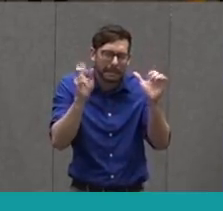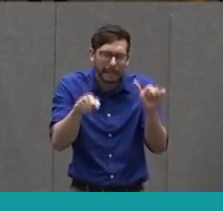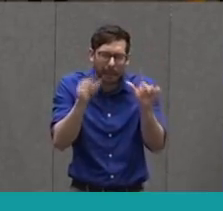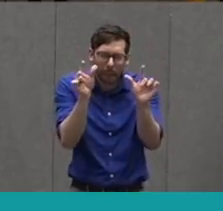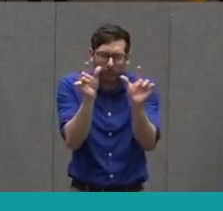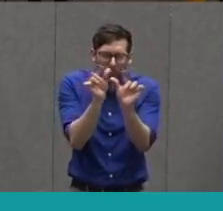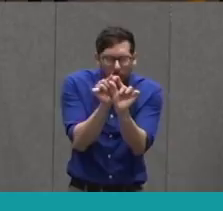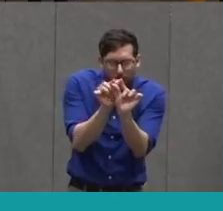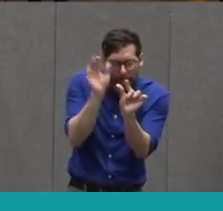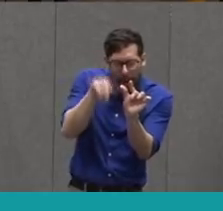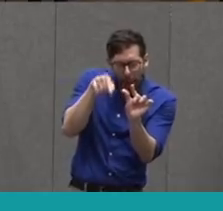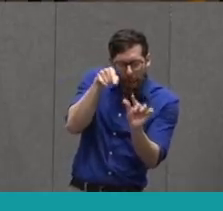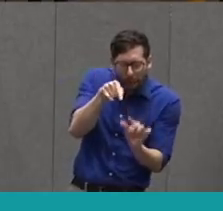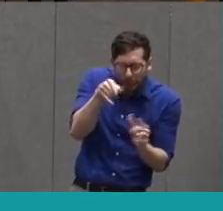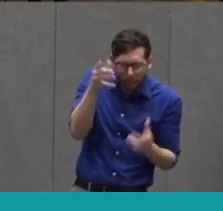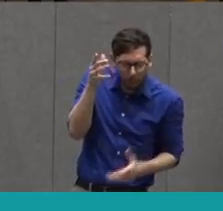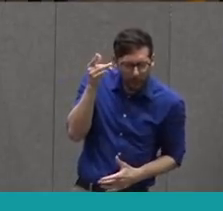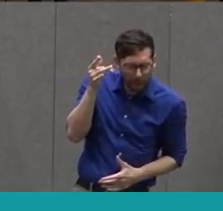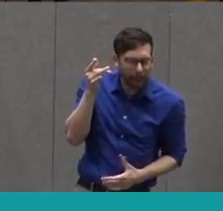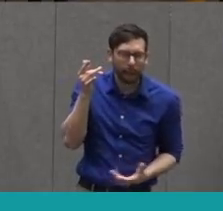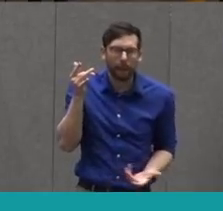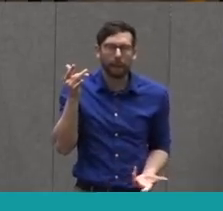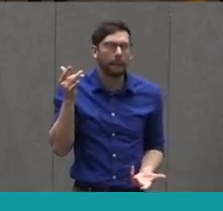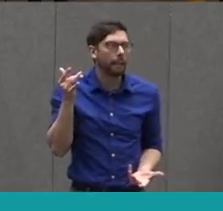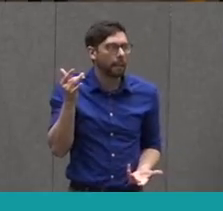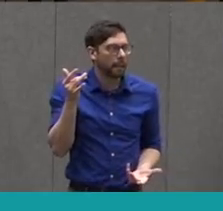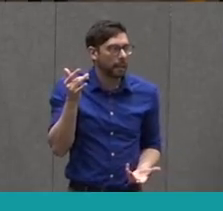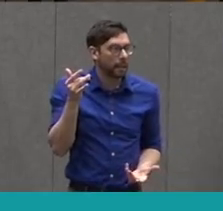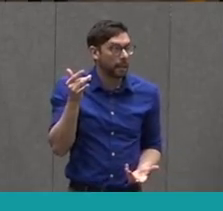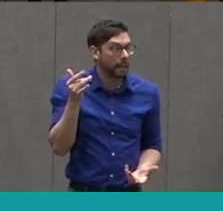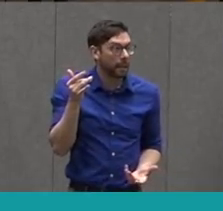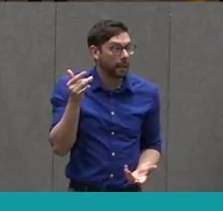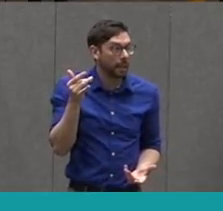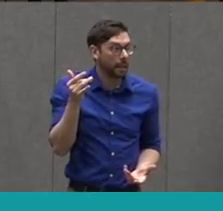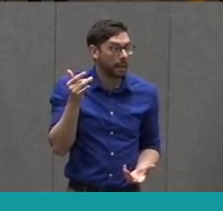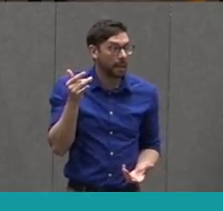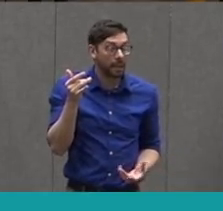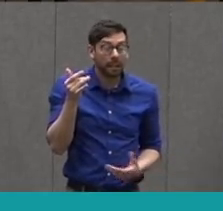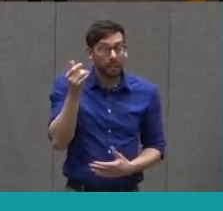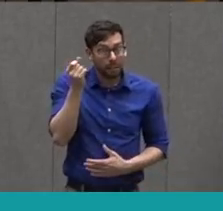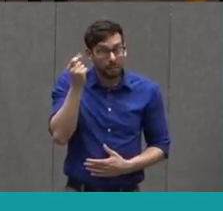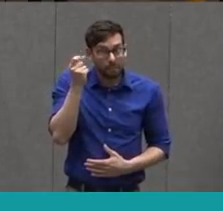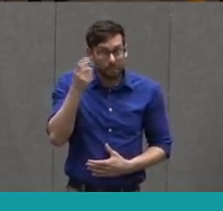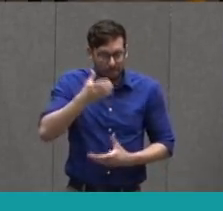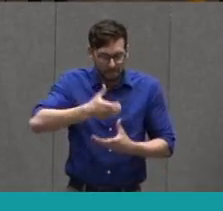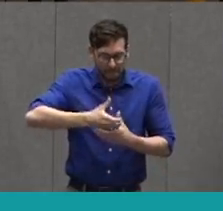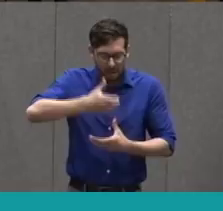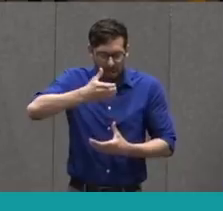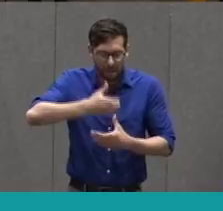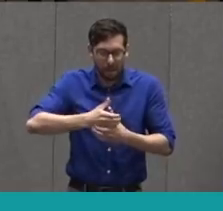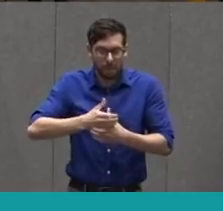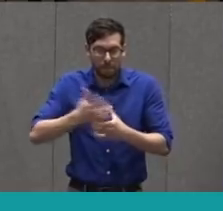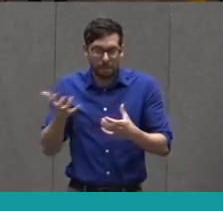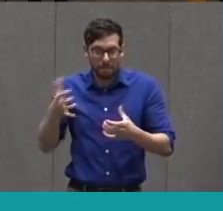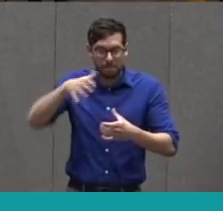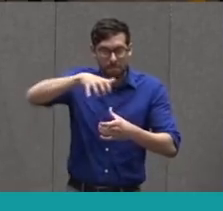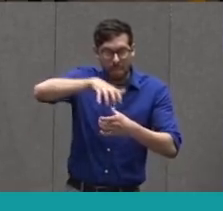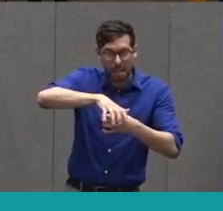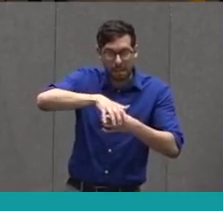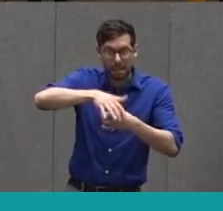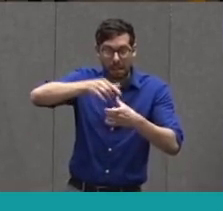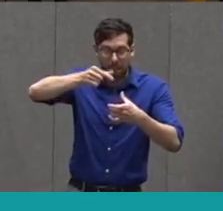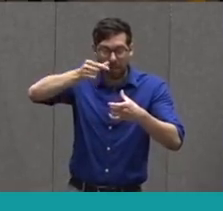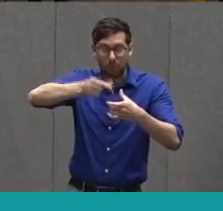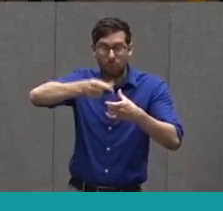that? What's the purpose of that? So if I put it in a cup, and I have a lid on the cup, and if I don't want my straw